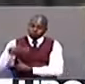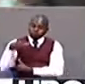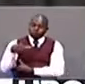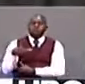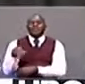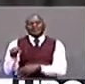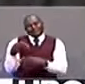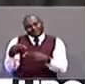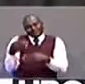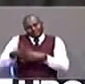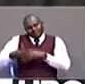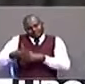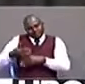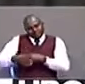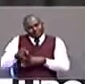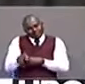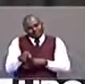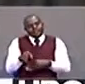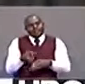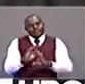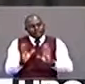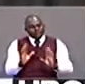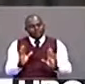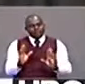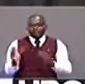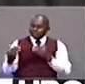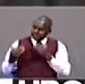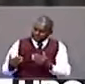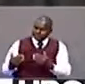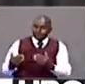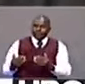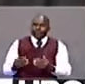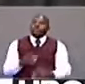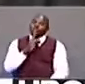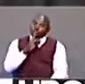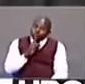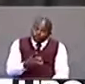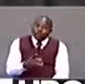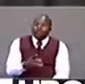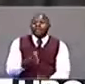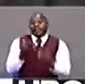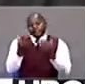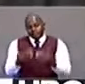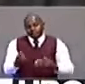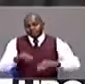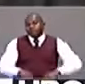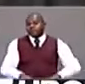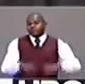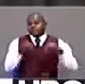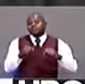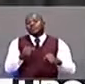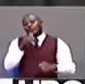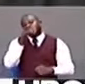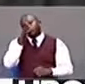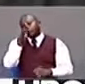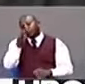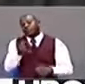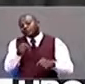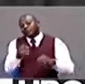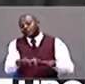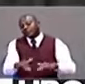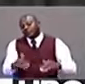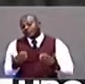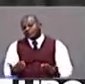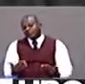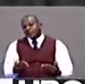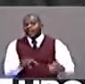close by, but not this particular one, Madam Speaker. Thank you. Right. Is it in order, therefore, for the chairman to tell lies to this house that